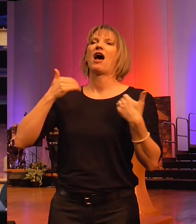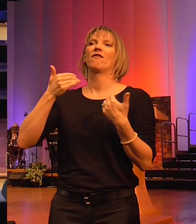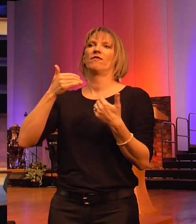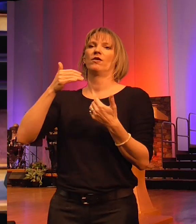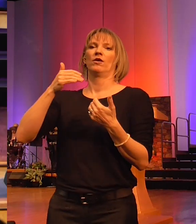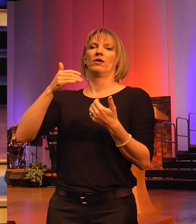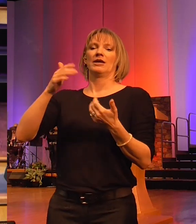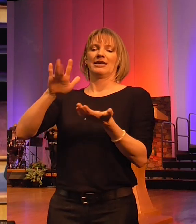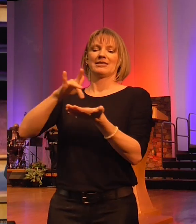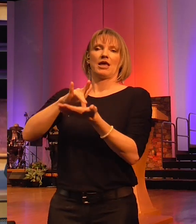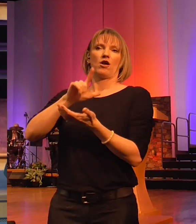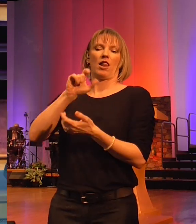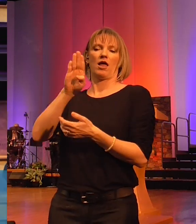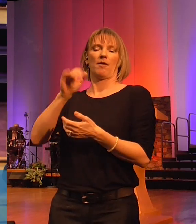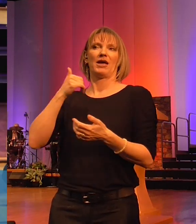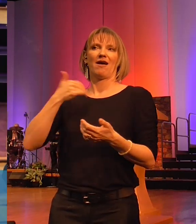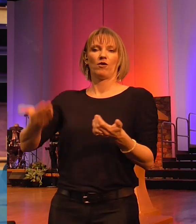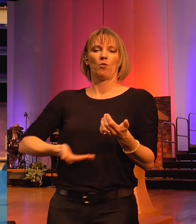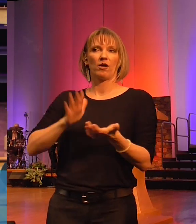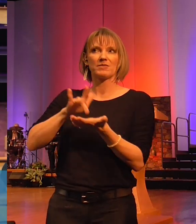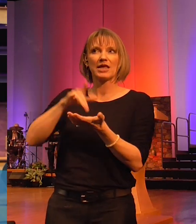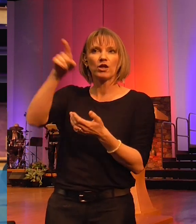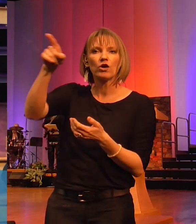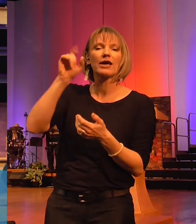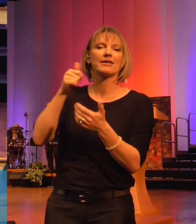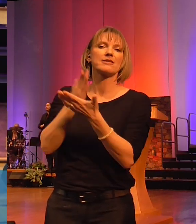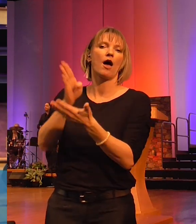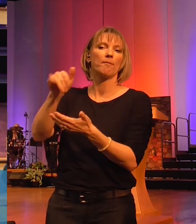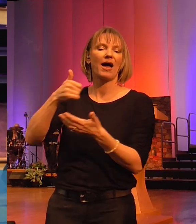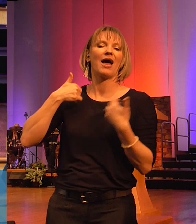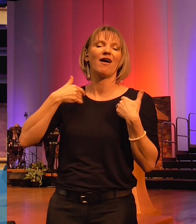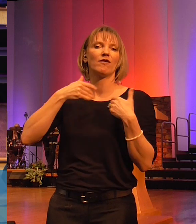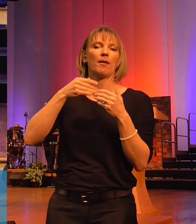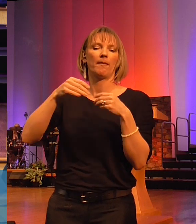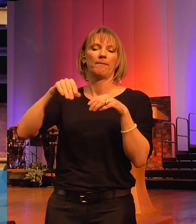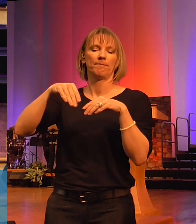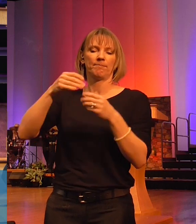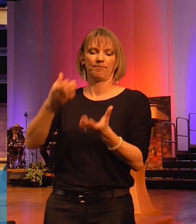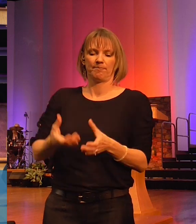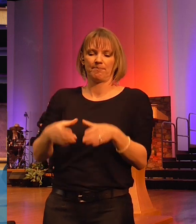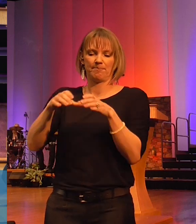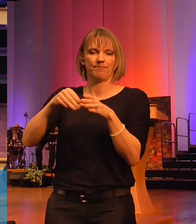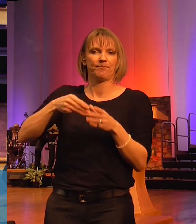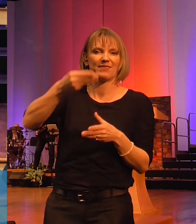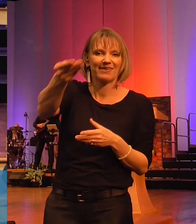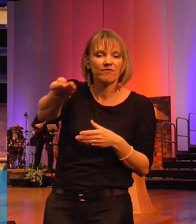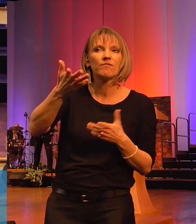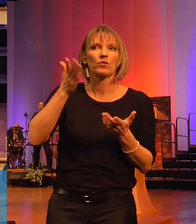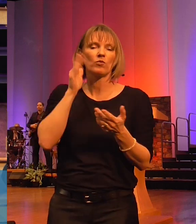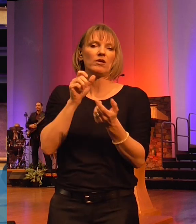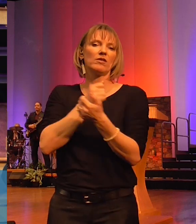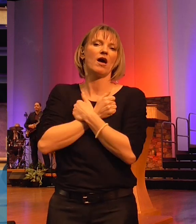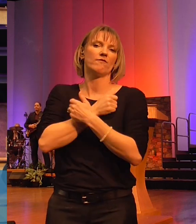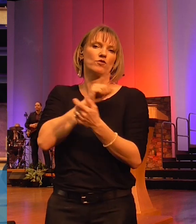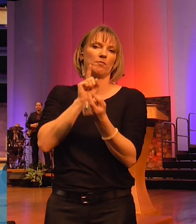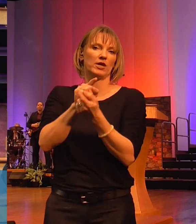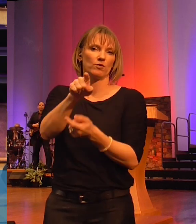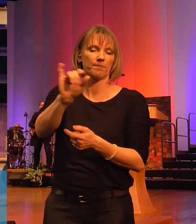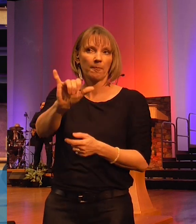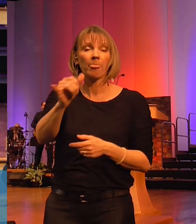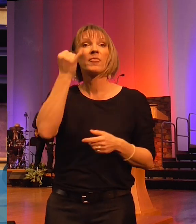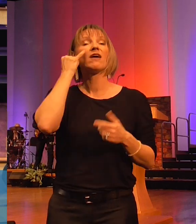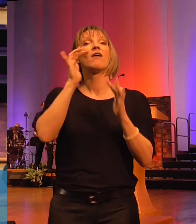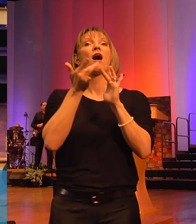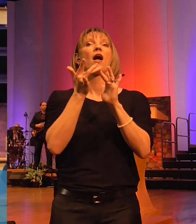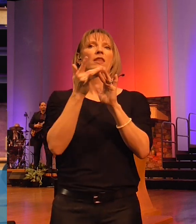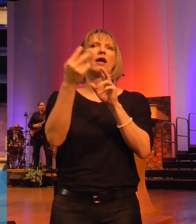the lobby with a free gift bag for you, and we'd love to answer any questions or connect with you, and I'd love to meet you as well. And if you're online, please get in